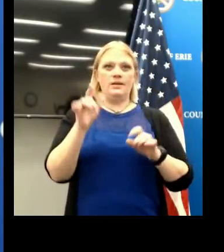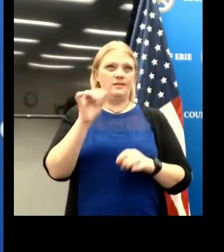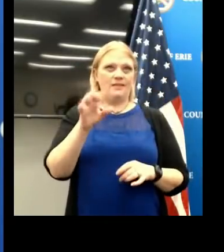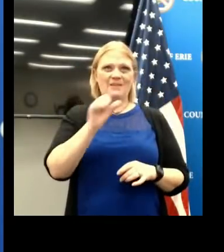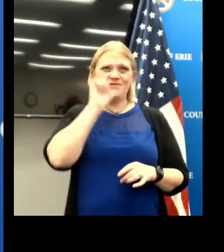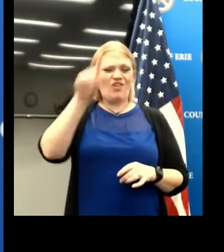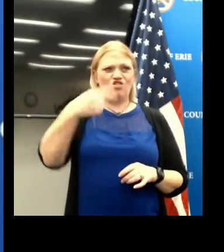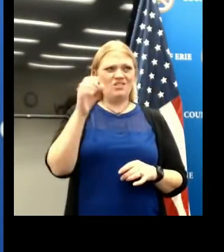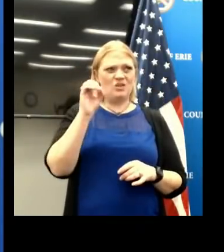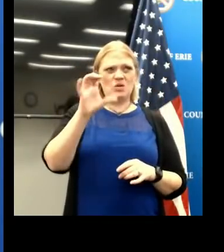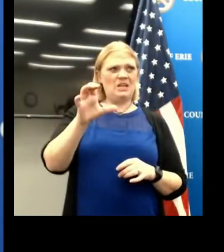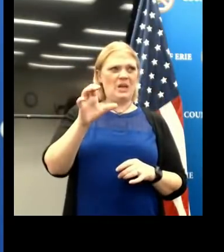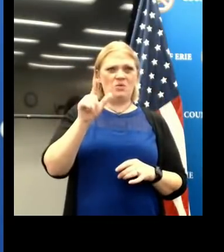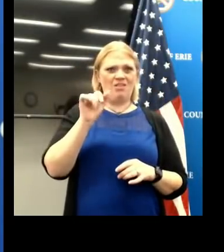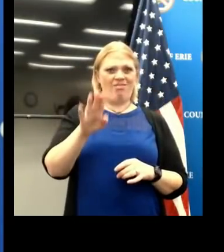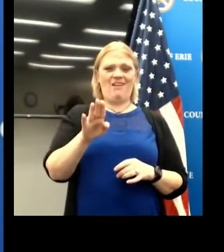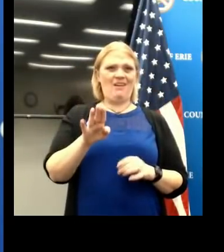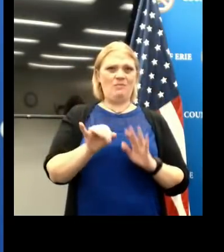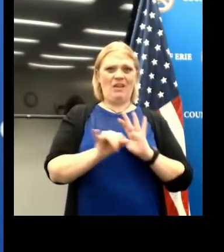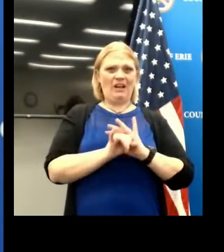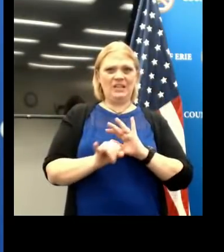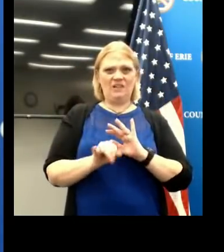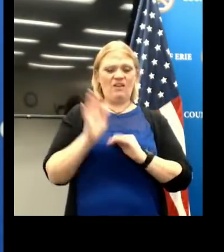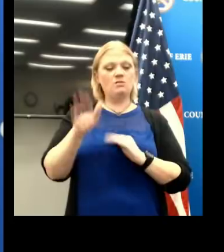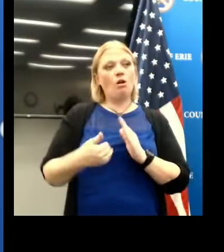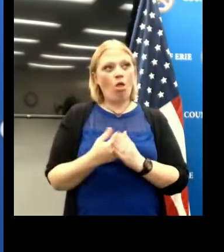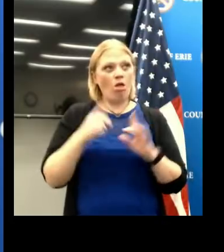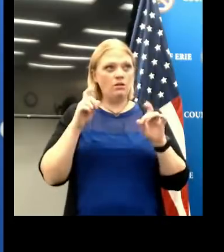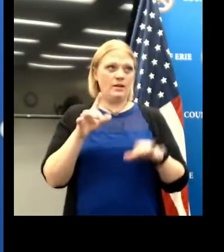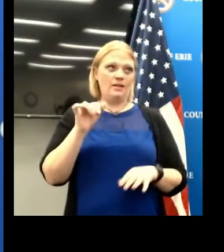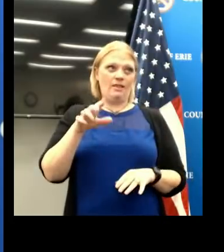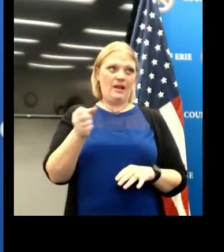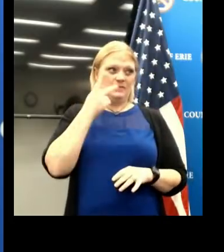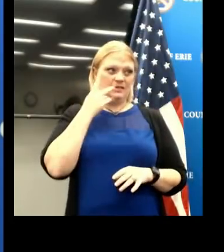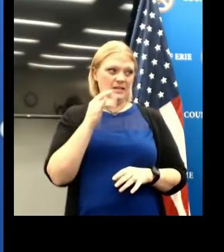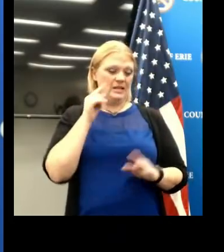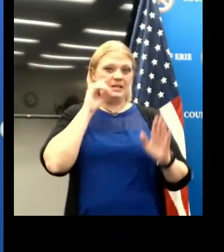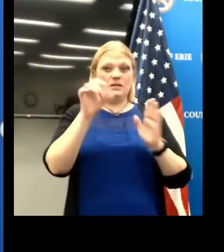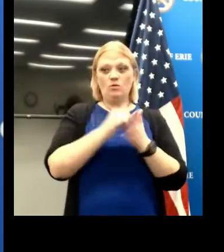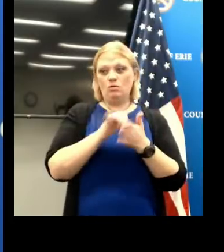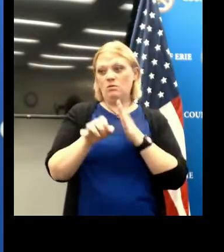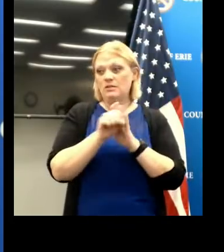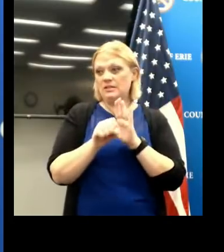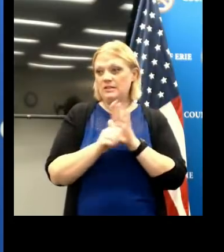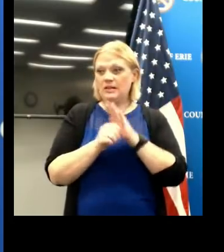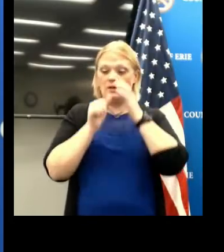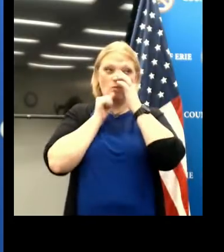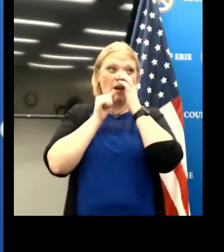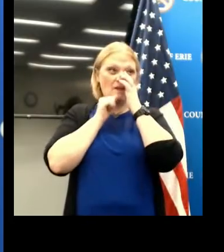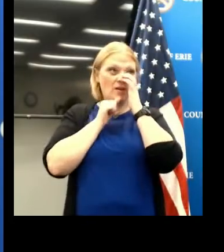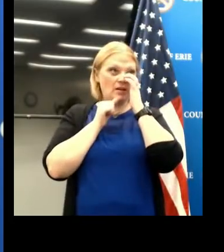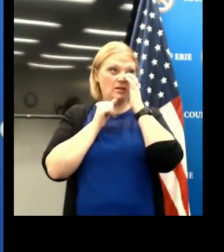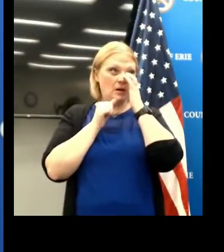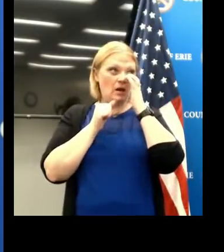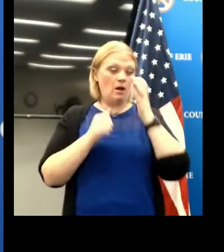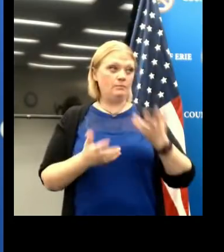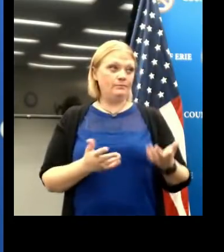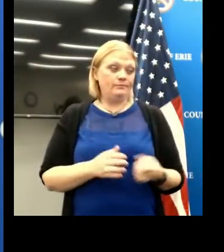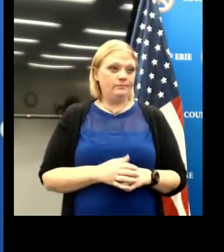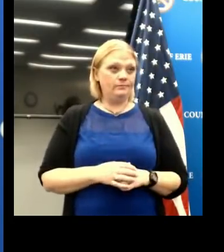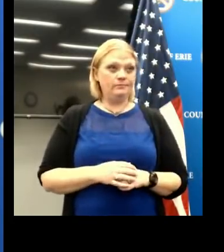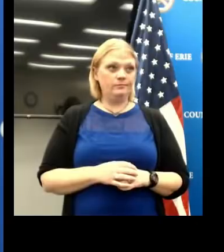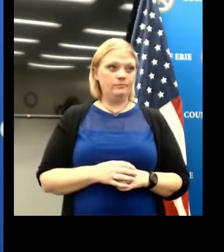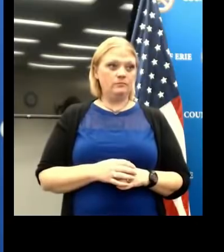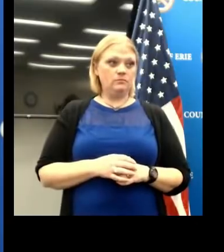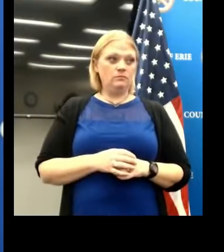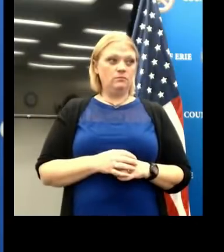Erie County's lab that's identifying it. All the testing labs are seeing it. New York State's labs, the private labs. So just